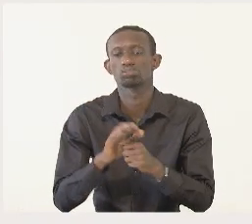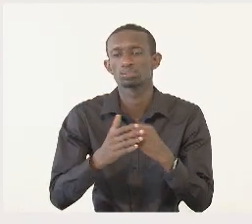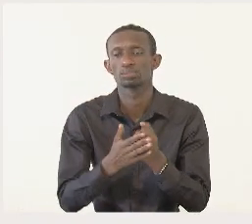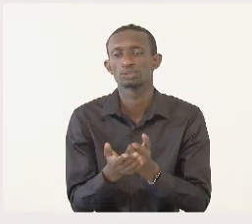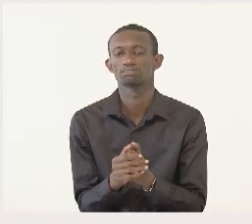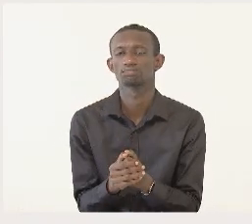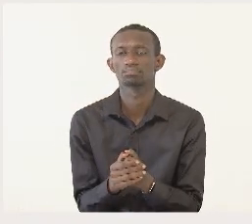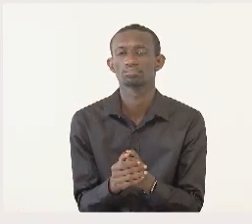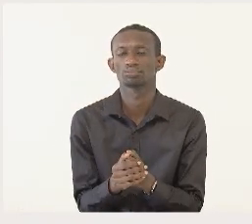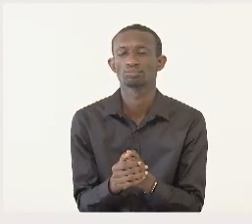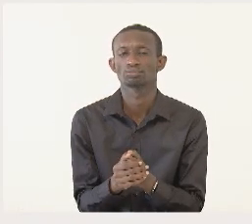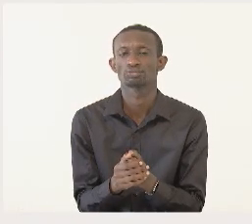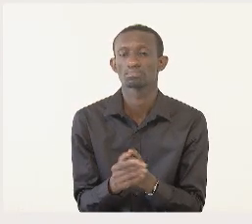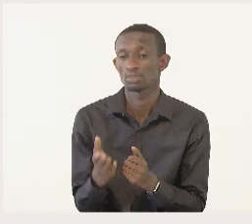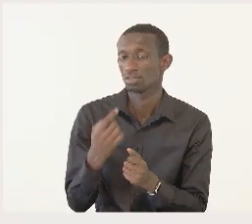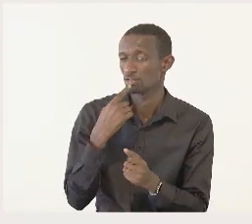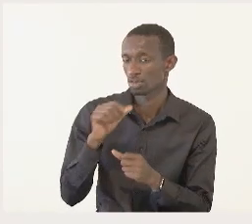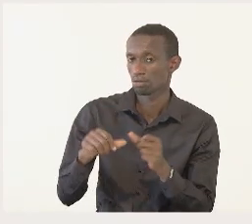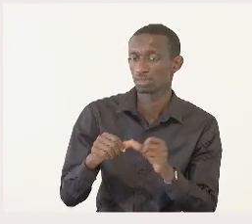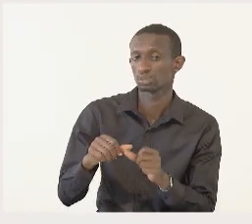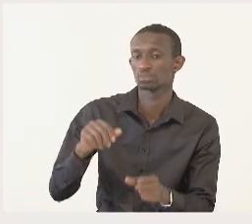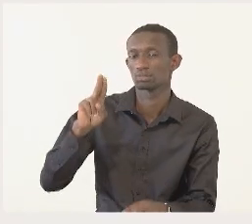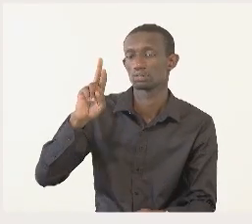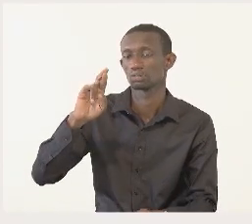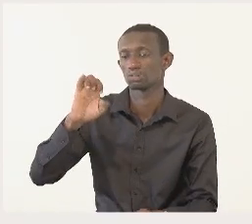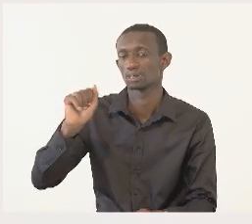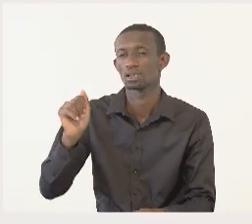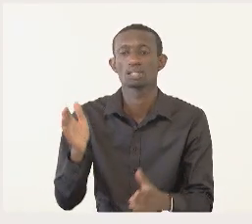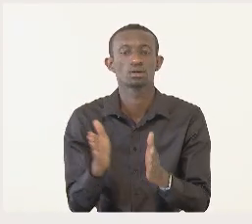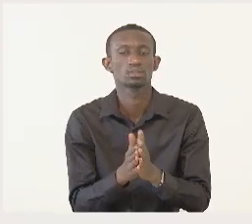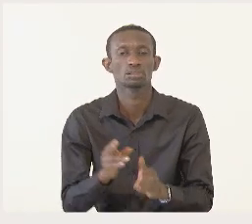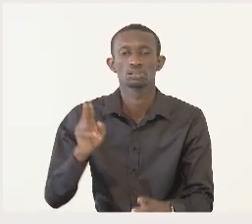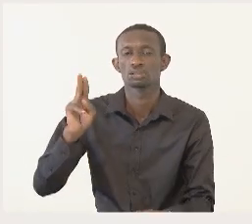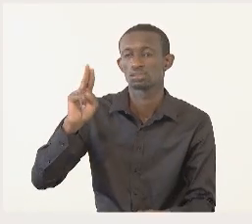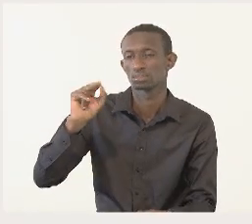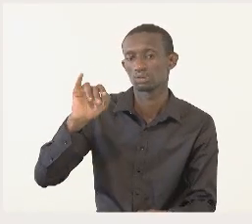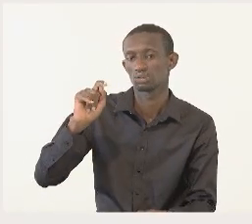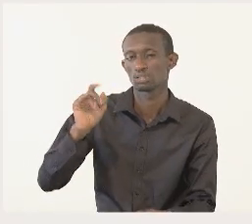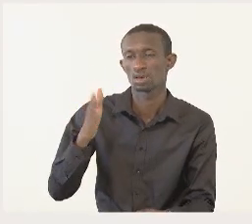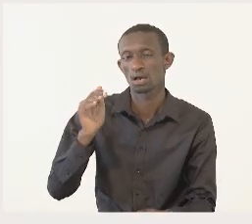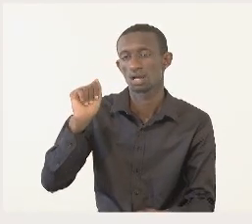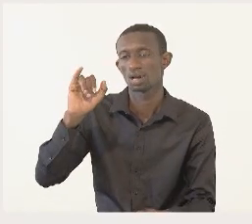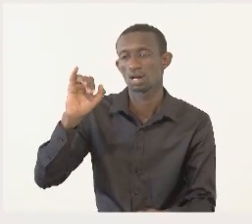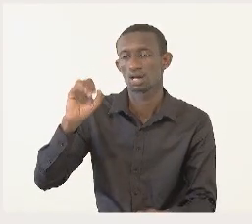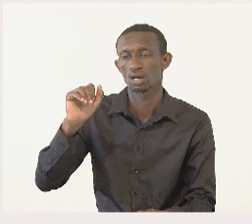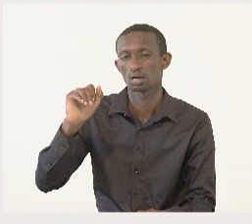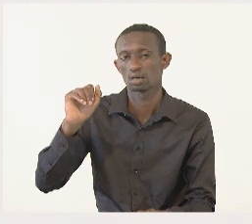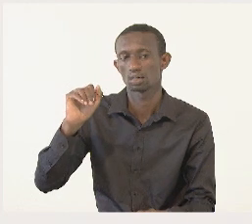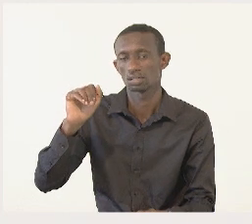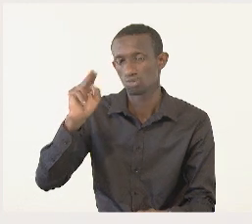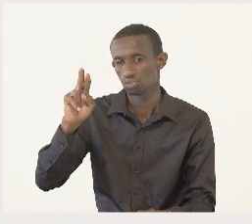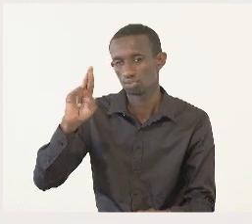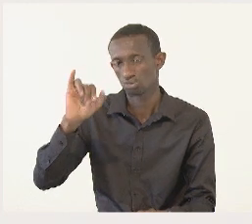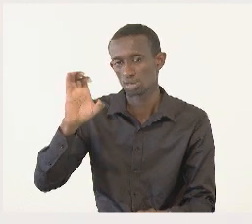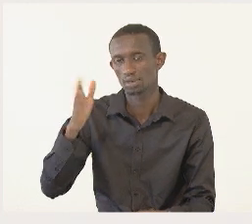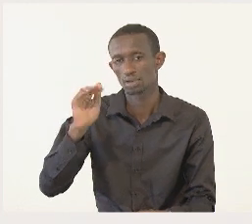waste product, I'm talking about the urea and even the uric acids, they have to be excreted from the body